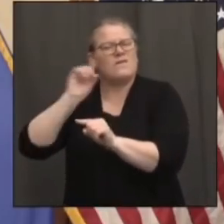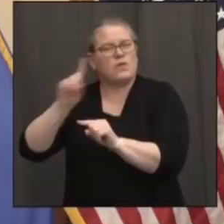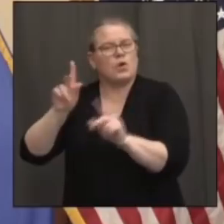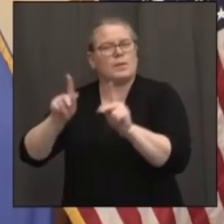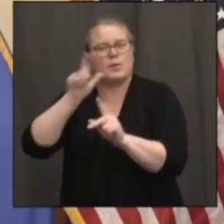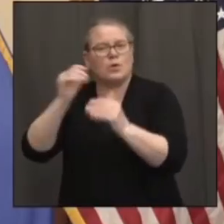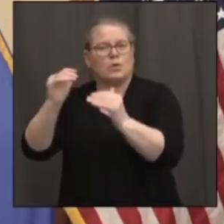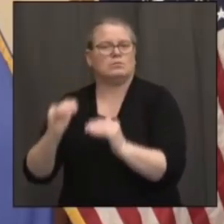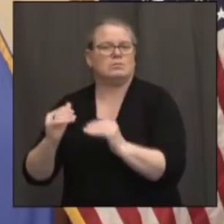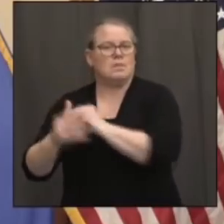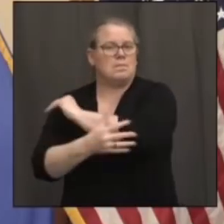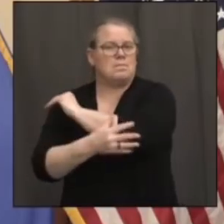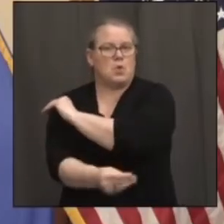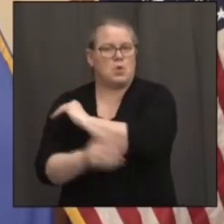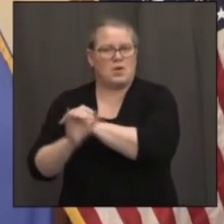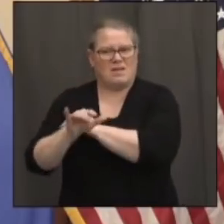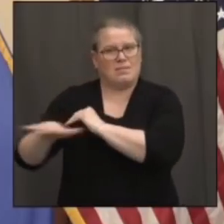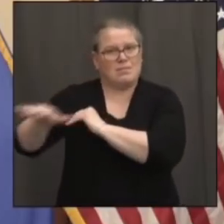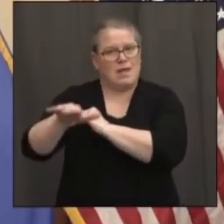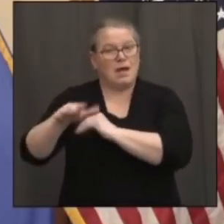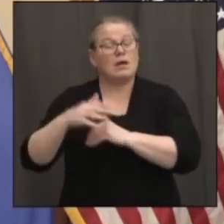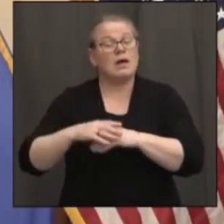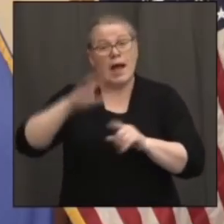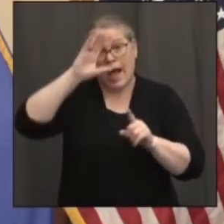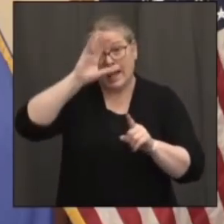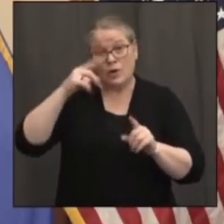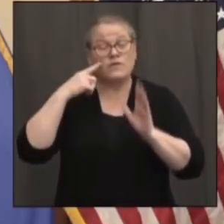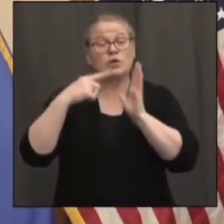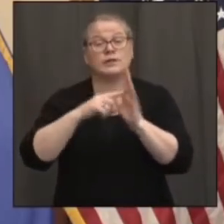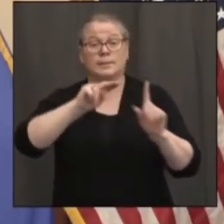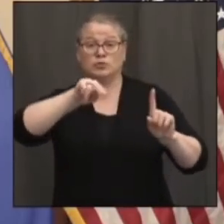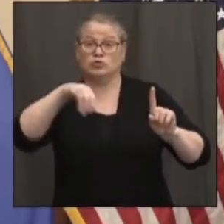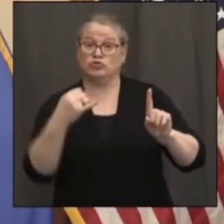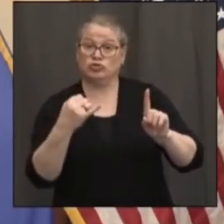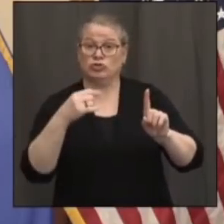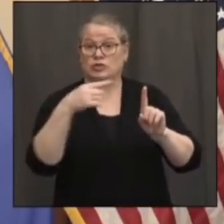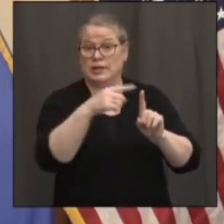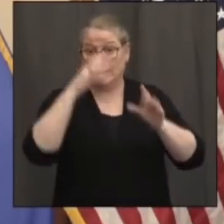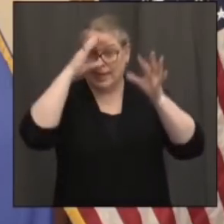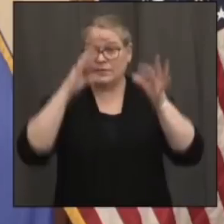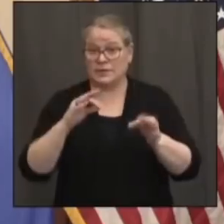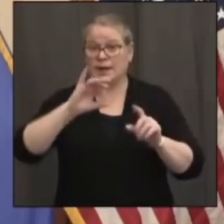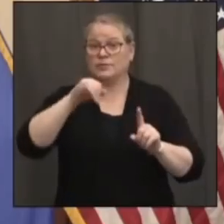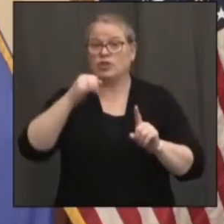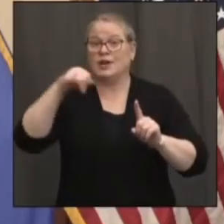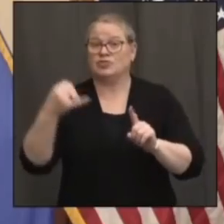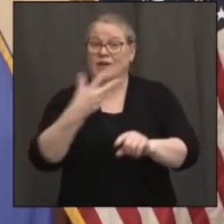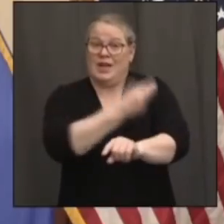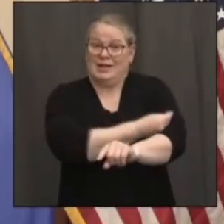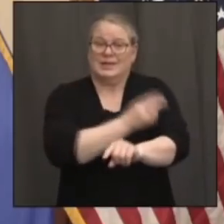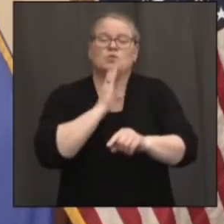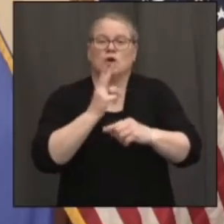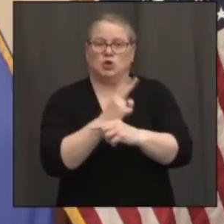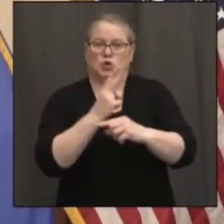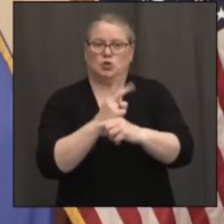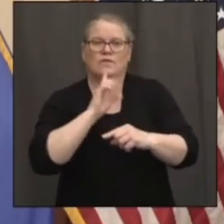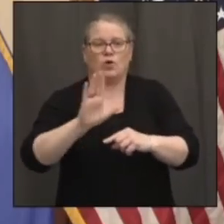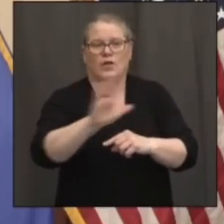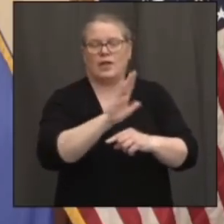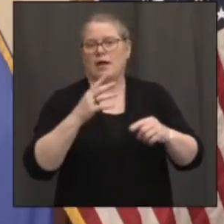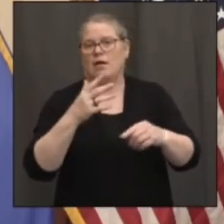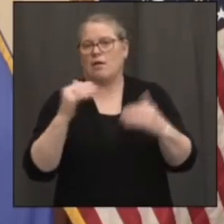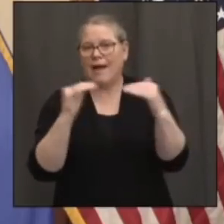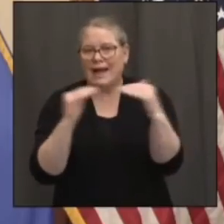J&J vaccine to go toward their equitability efforts, including sending them to emergency rooms